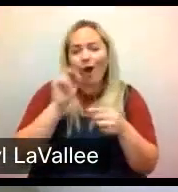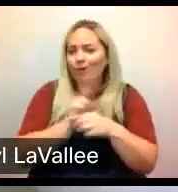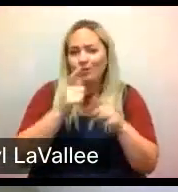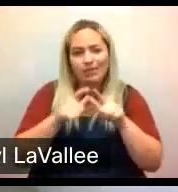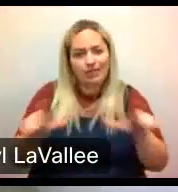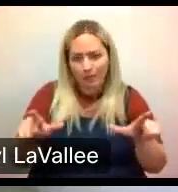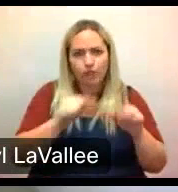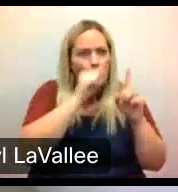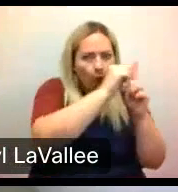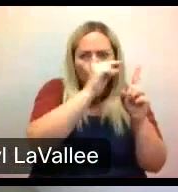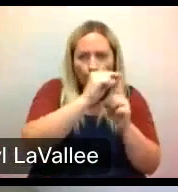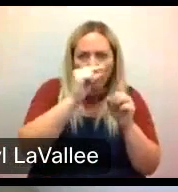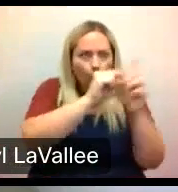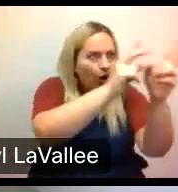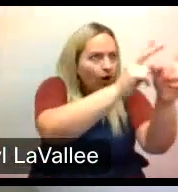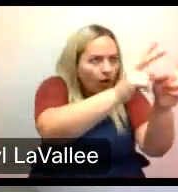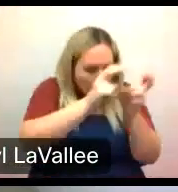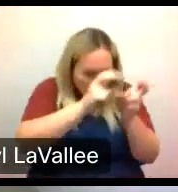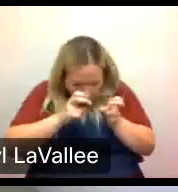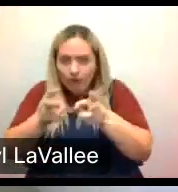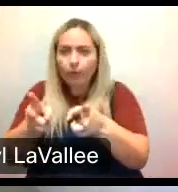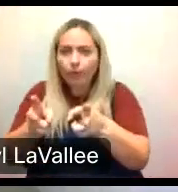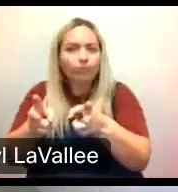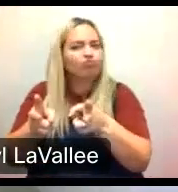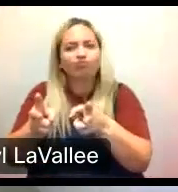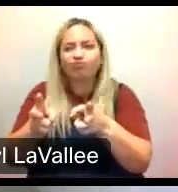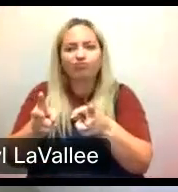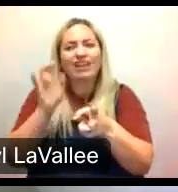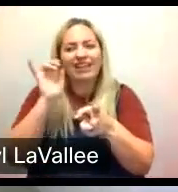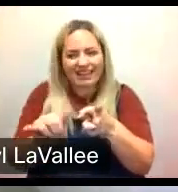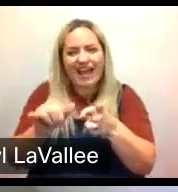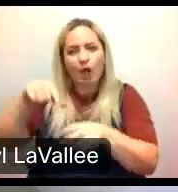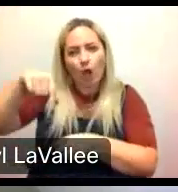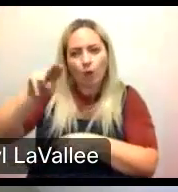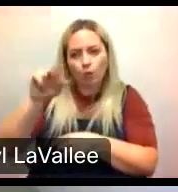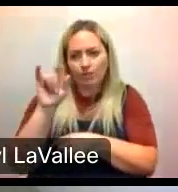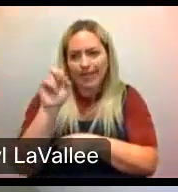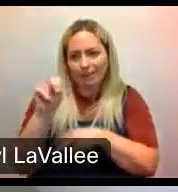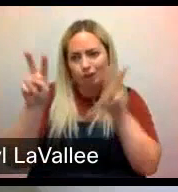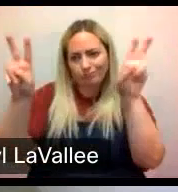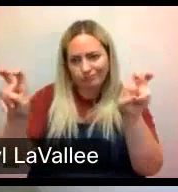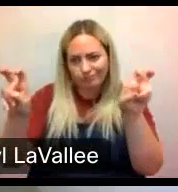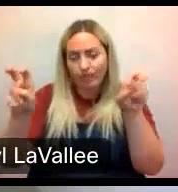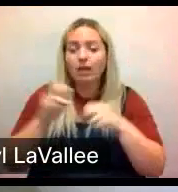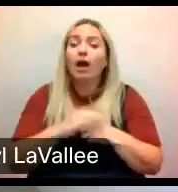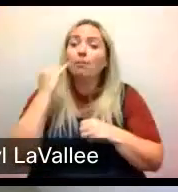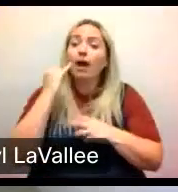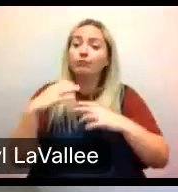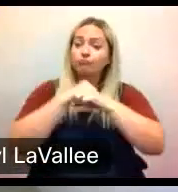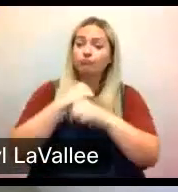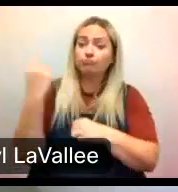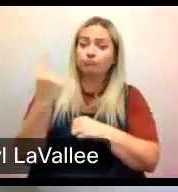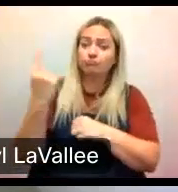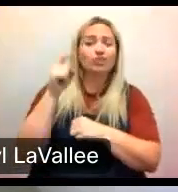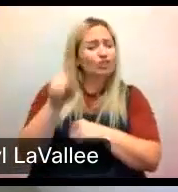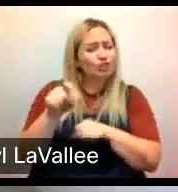is word for word the same as the original source. If you do that, that would be a quotation. But when you are summarizing something, you should be